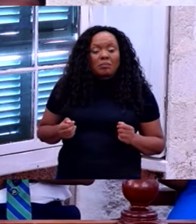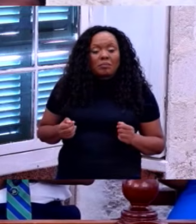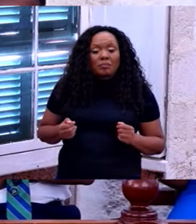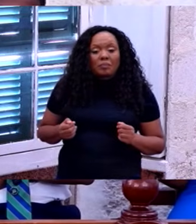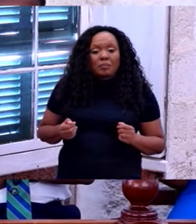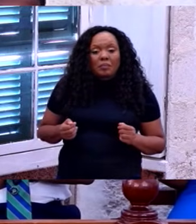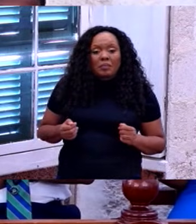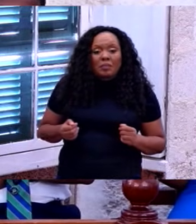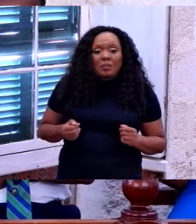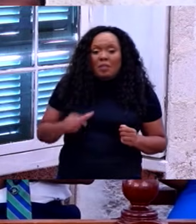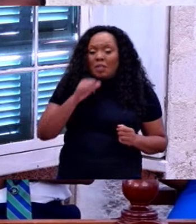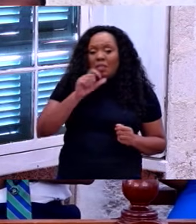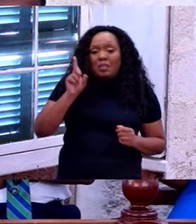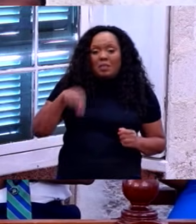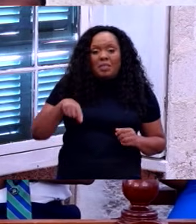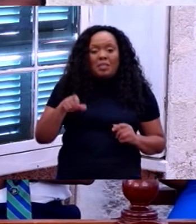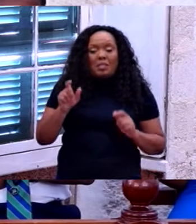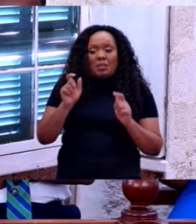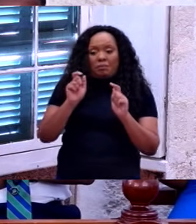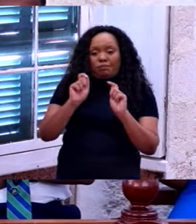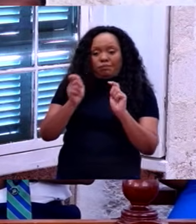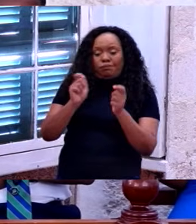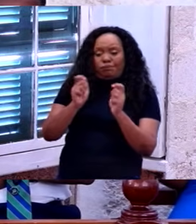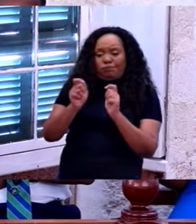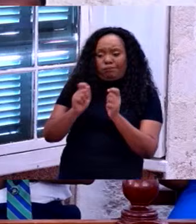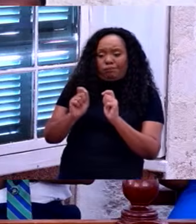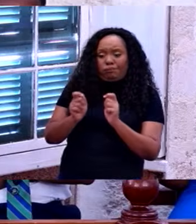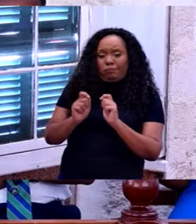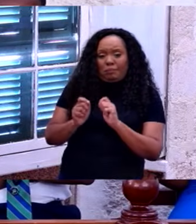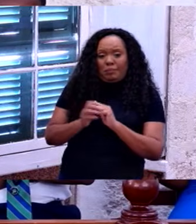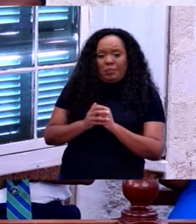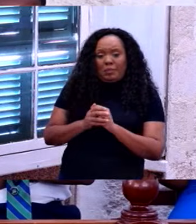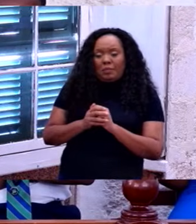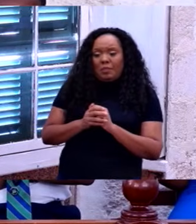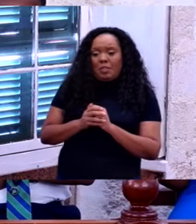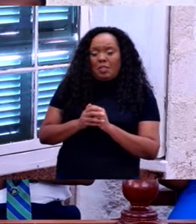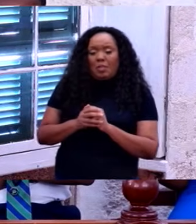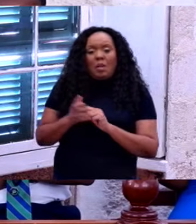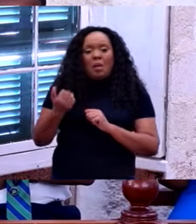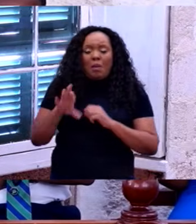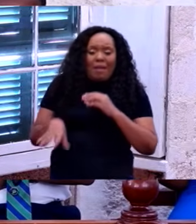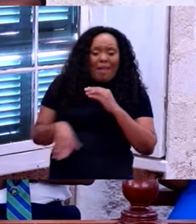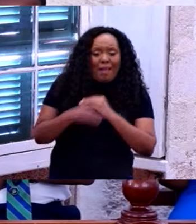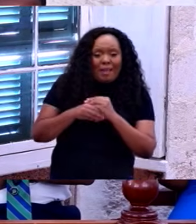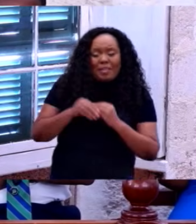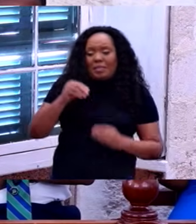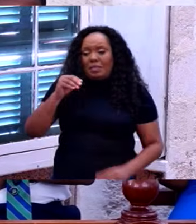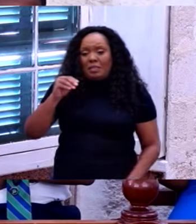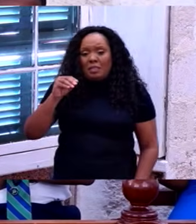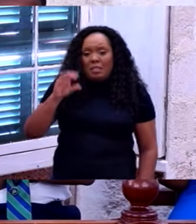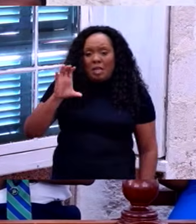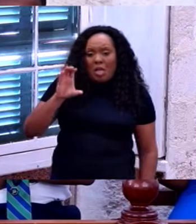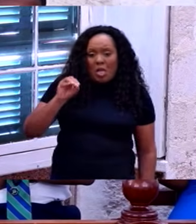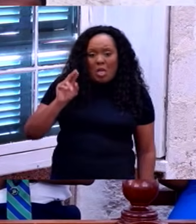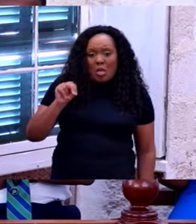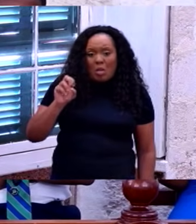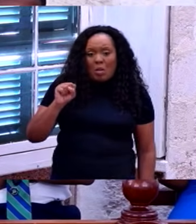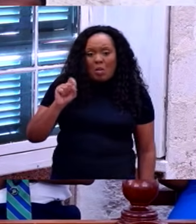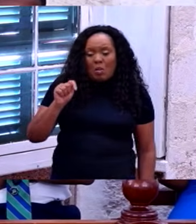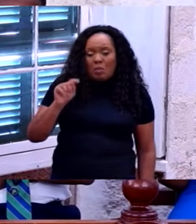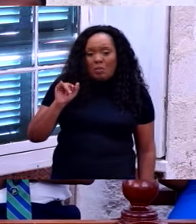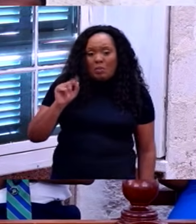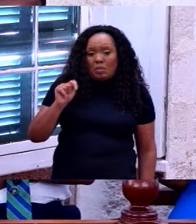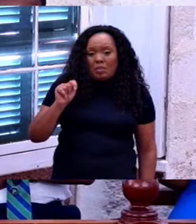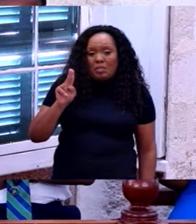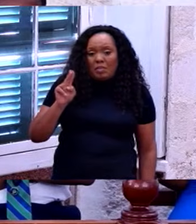number of constituencies. I heard the contribution of Senator Maladou, and we